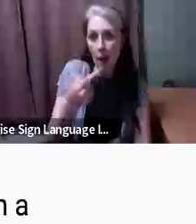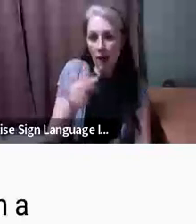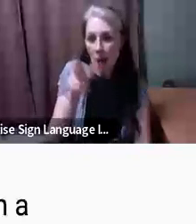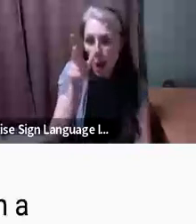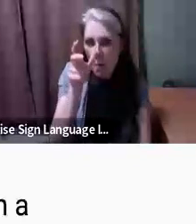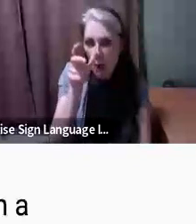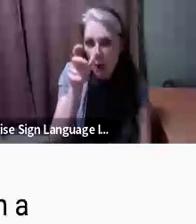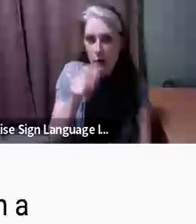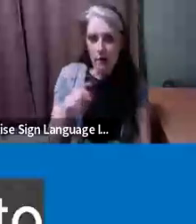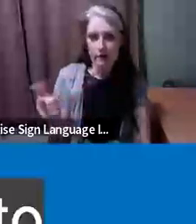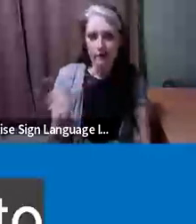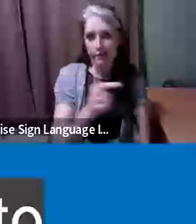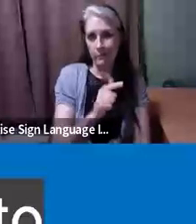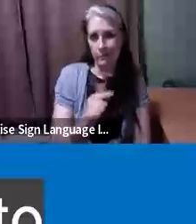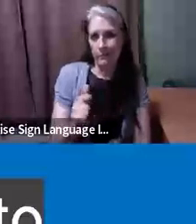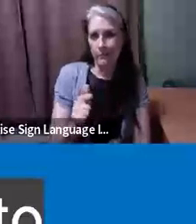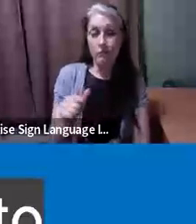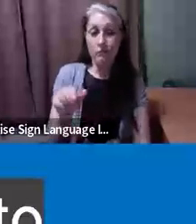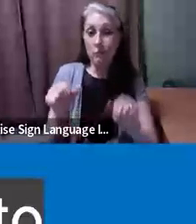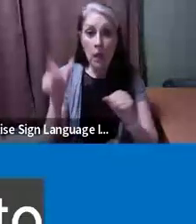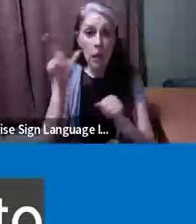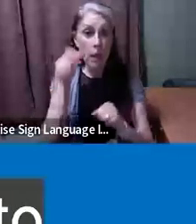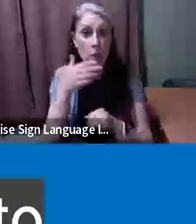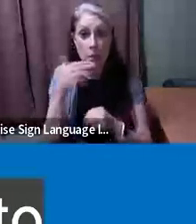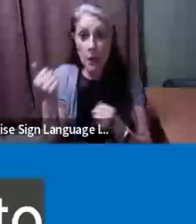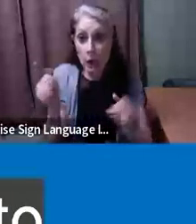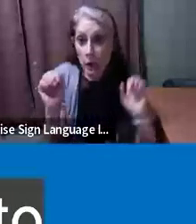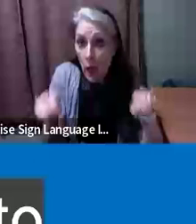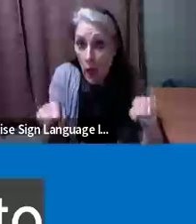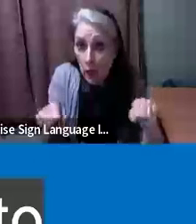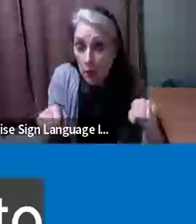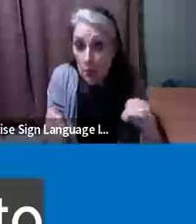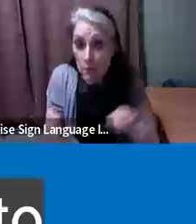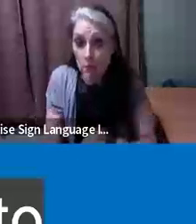gives it to each other, and she can hear us better.